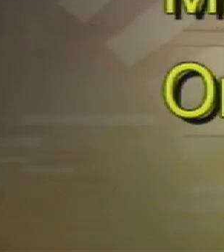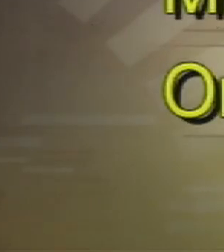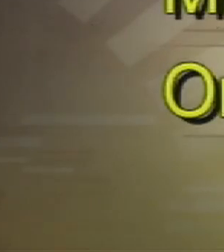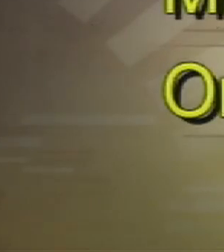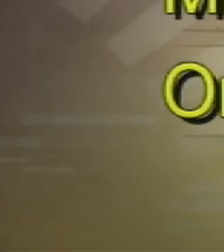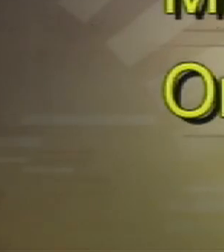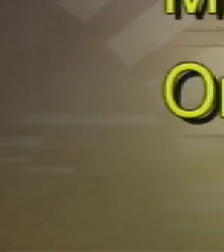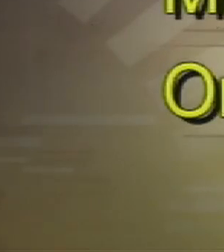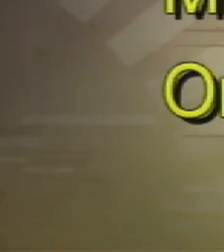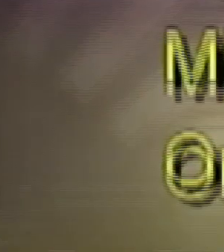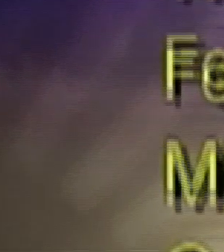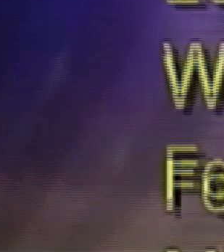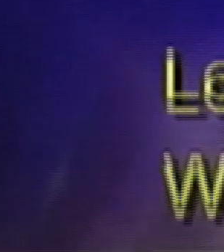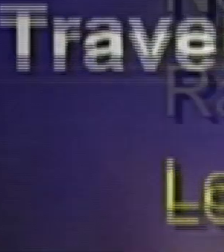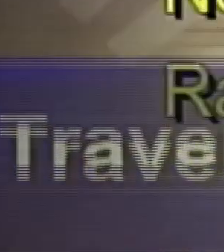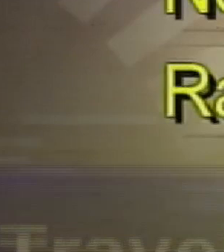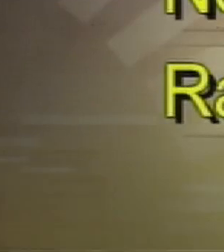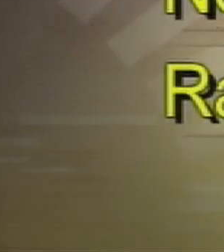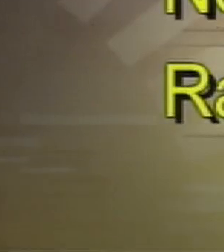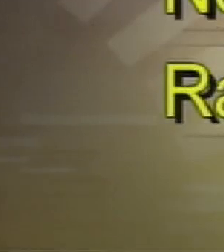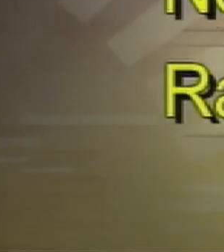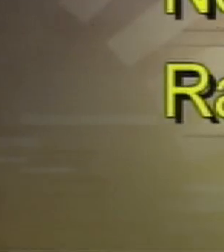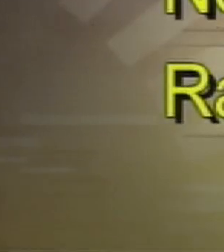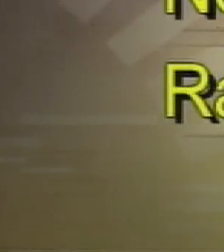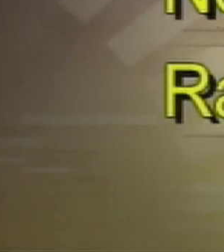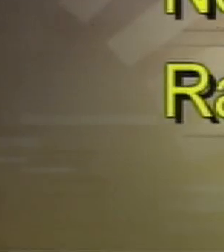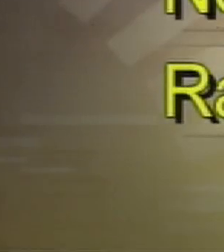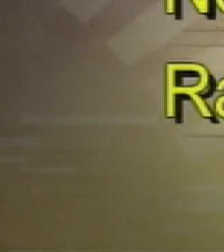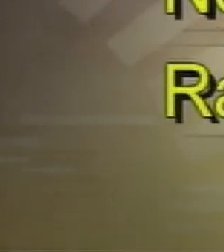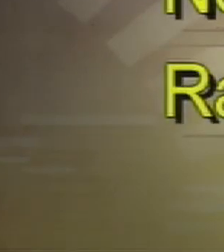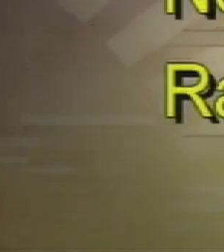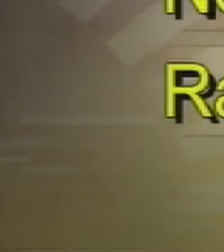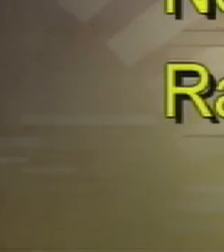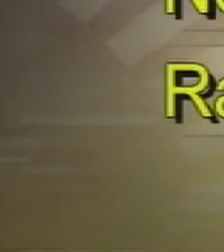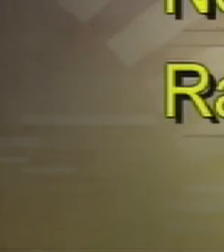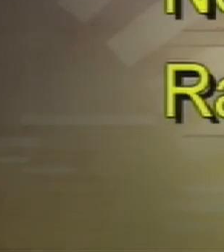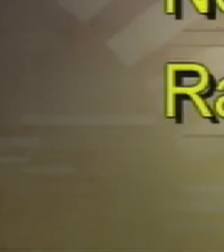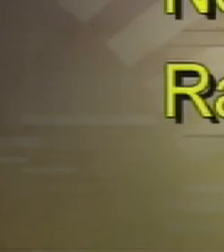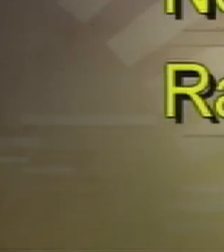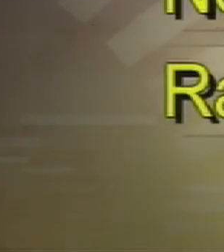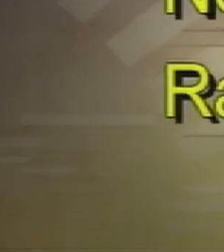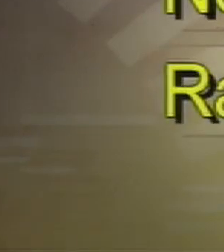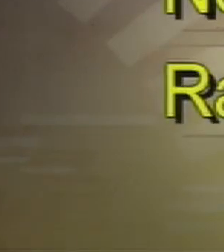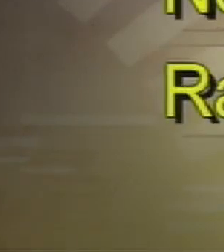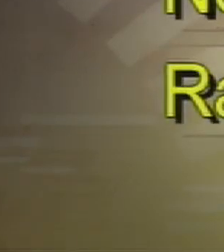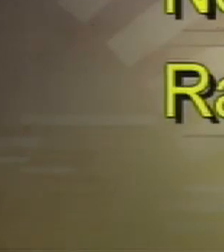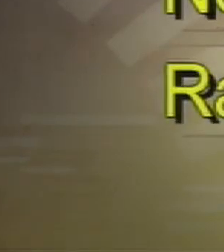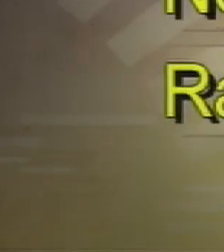Thank you.